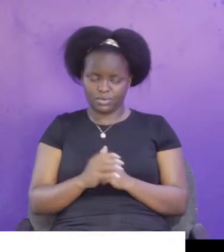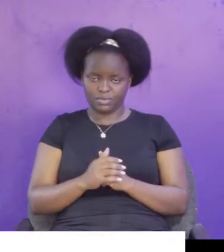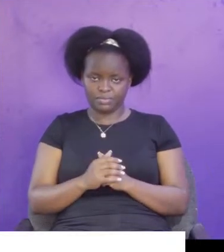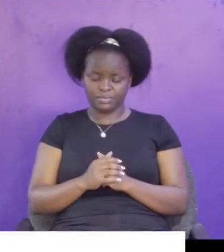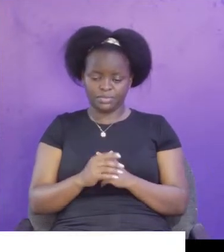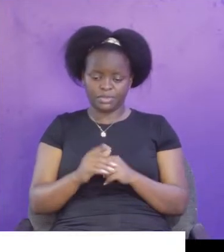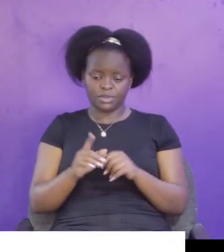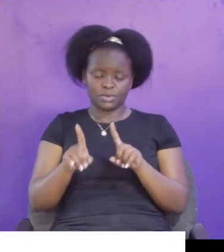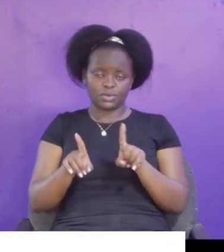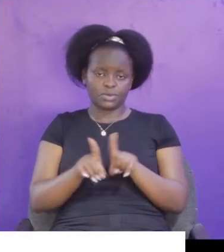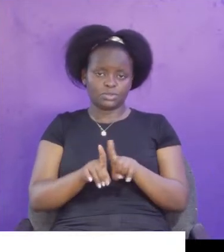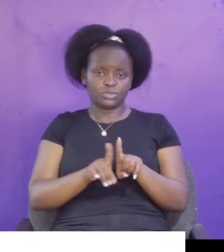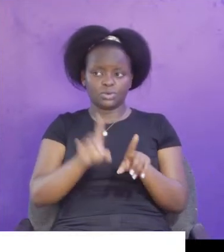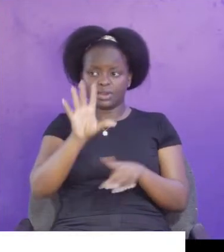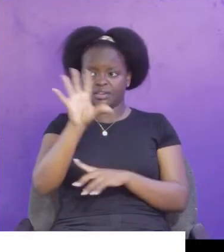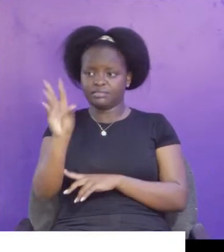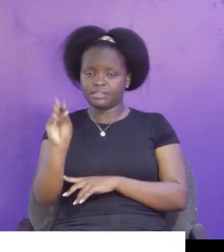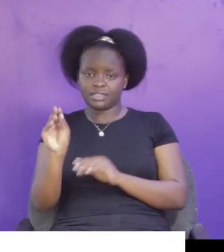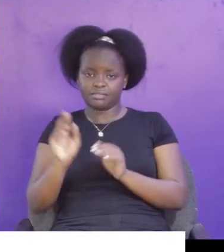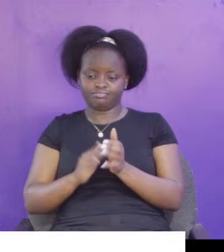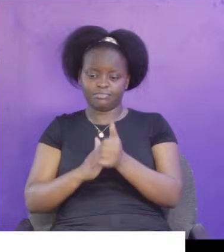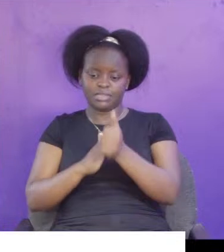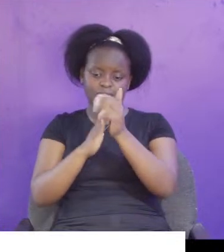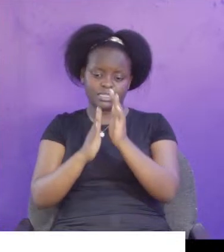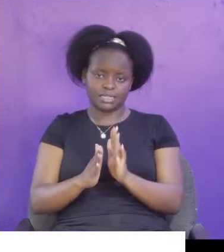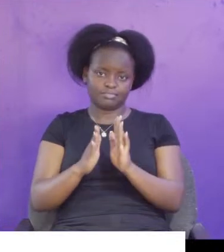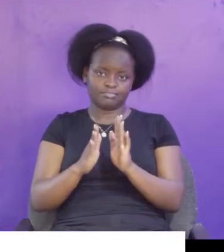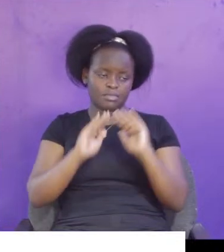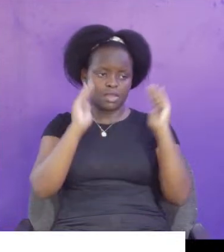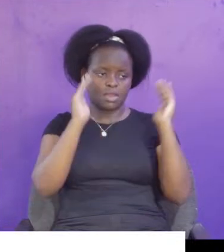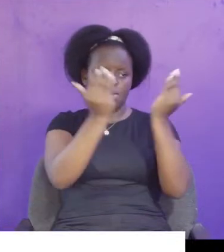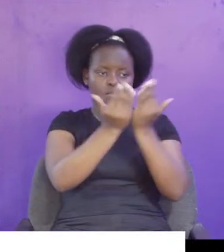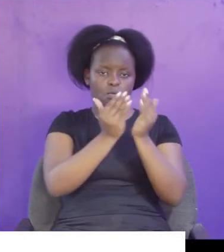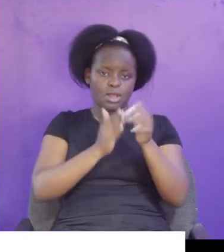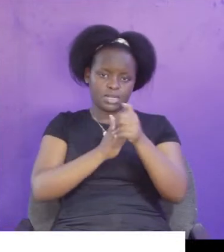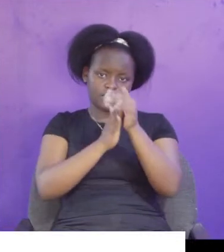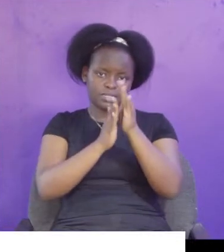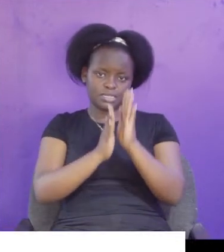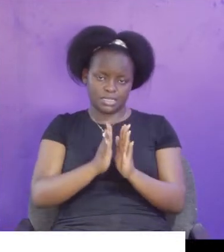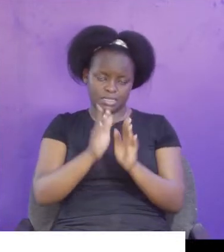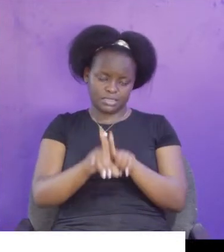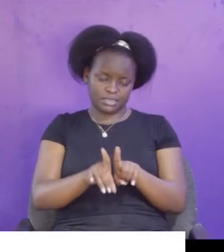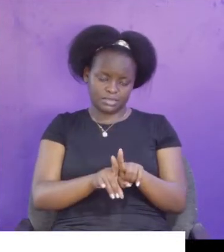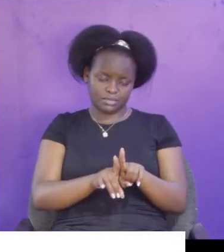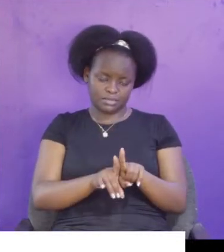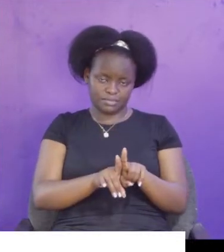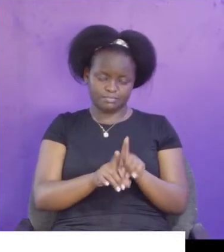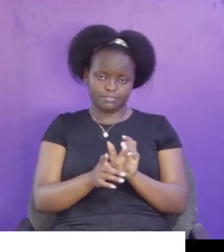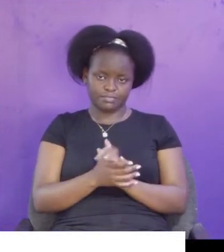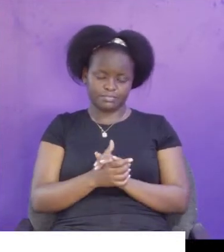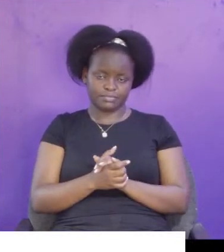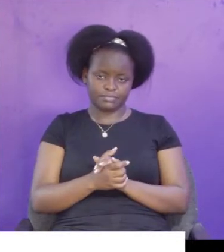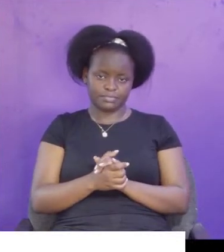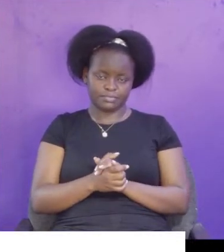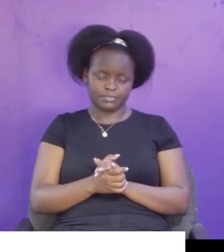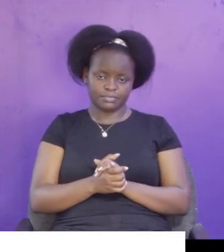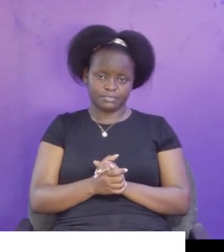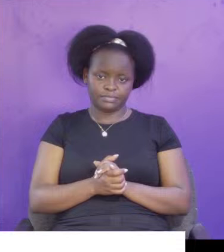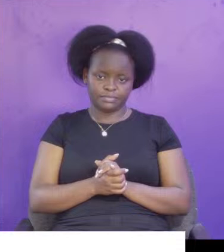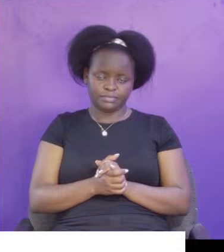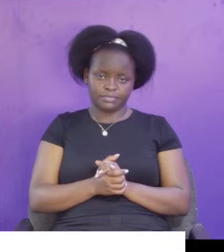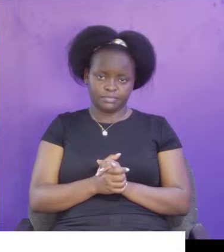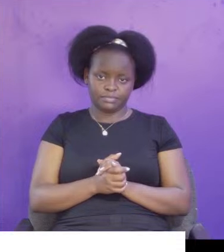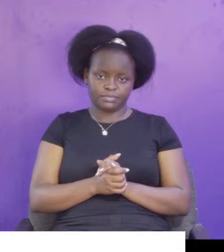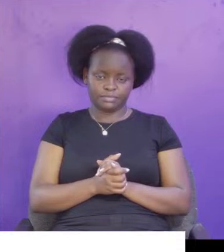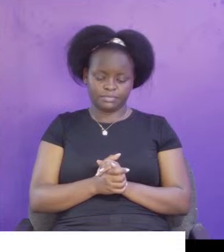leader, he was a continental leader, and he was a global leader. And that is